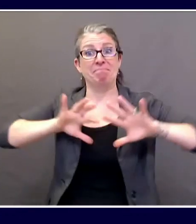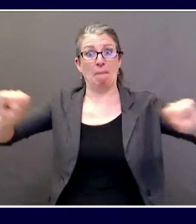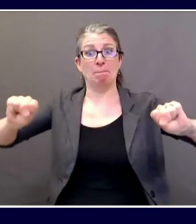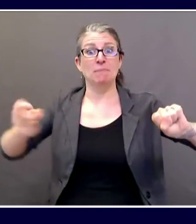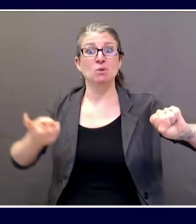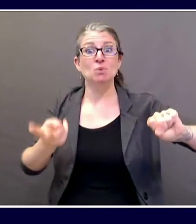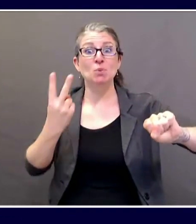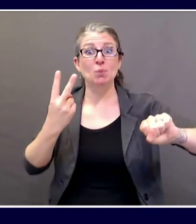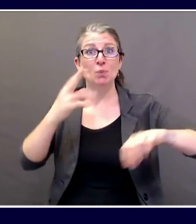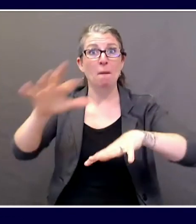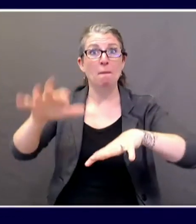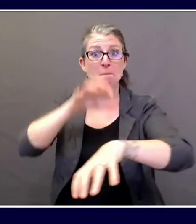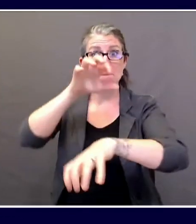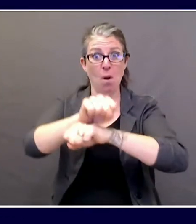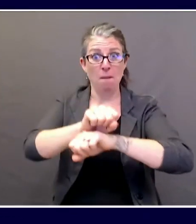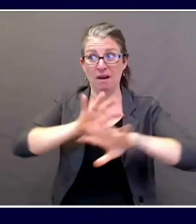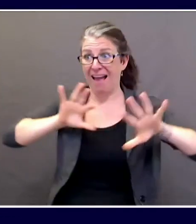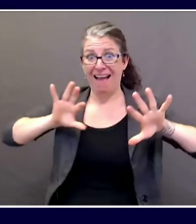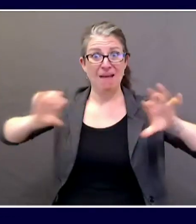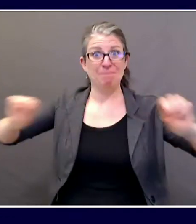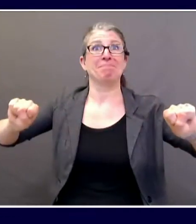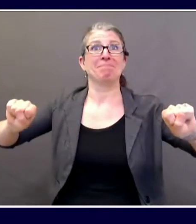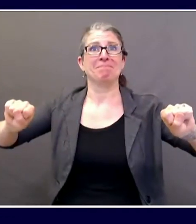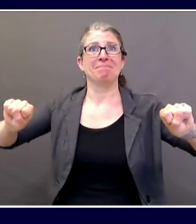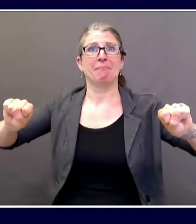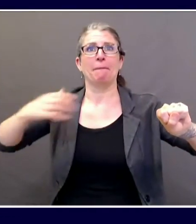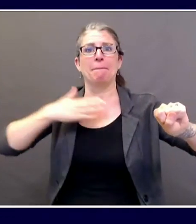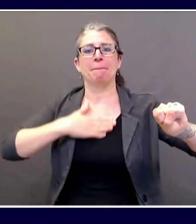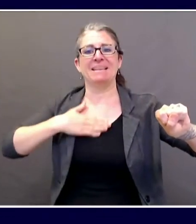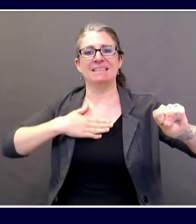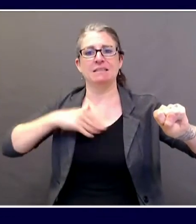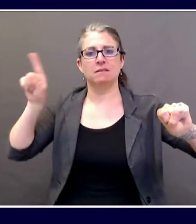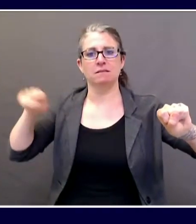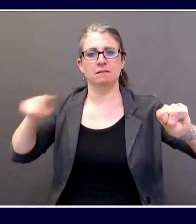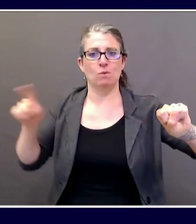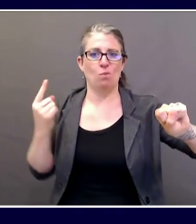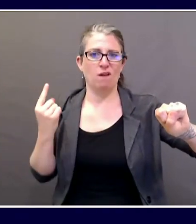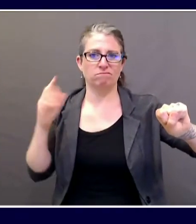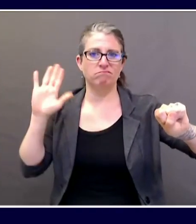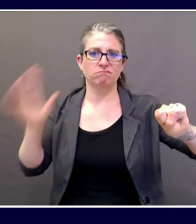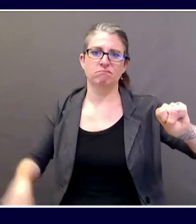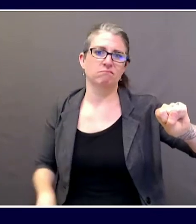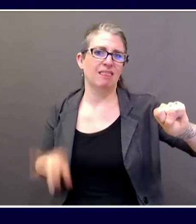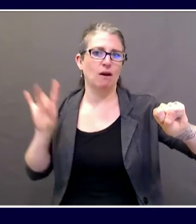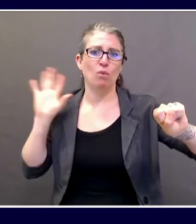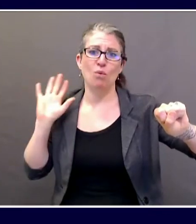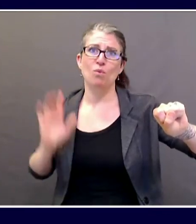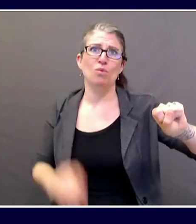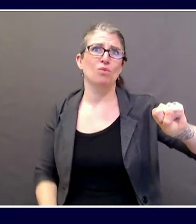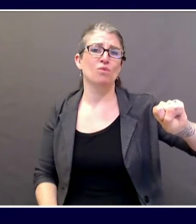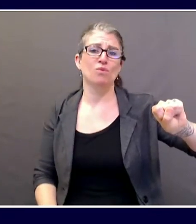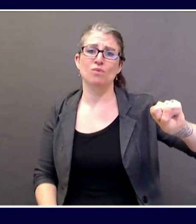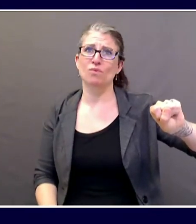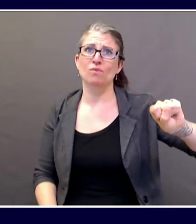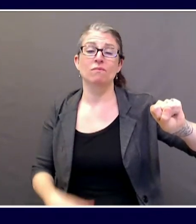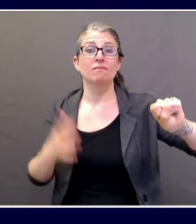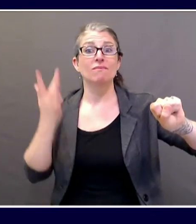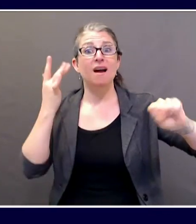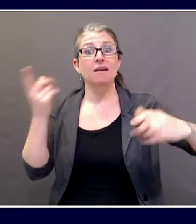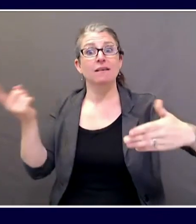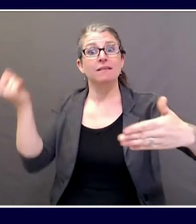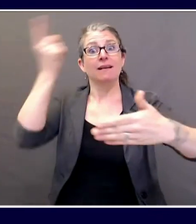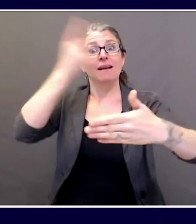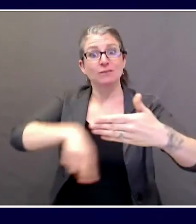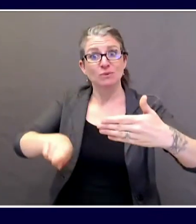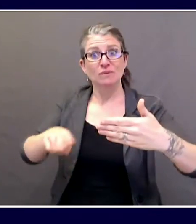those. That way, we can make sure that every dose that we get next week goes into